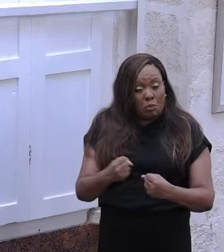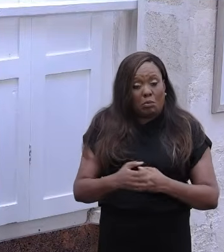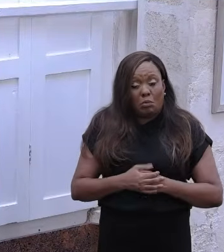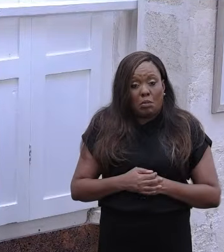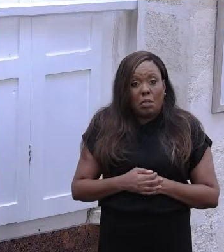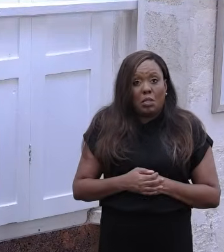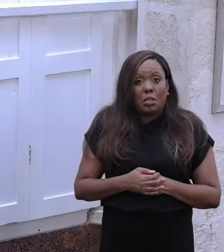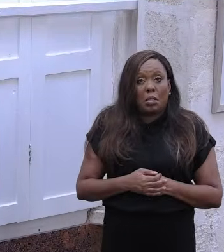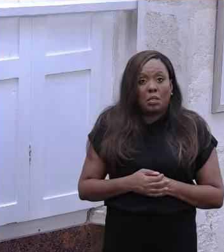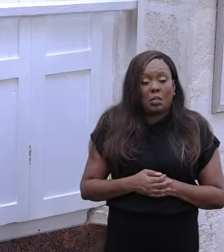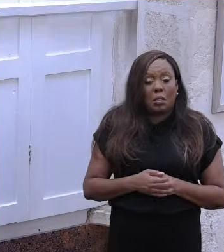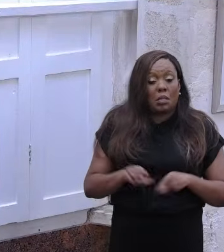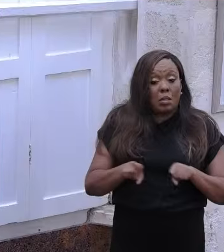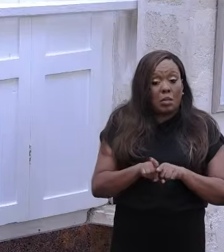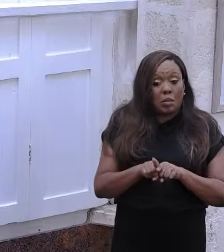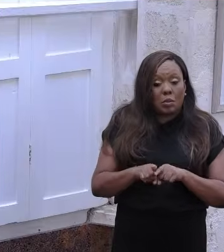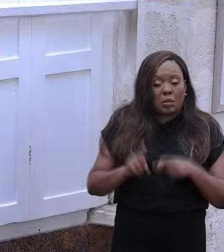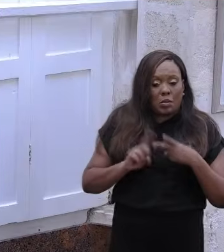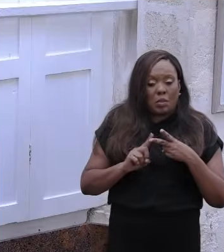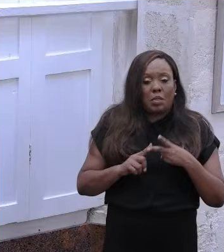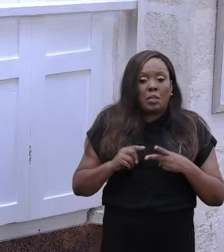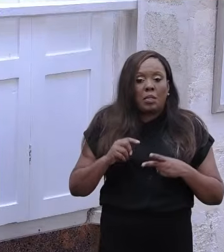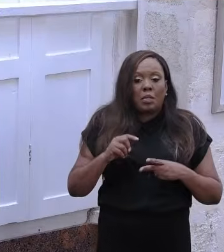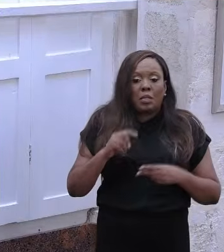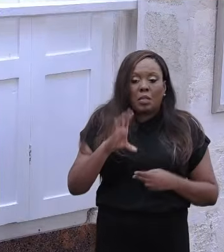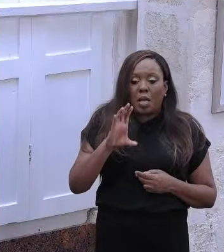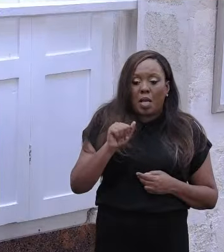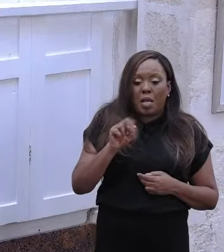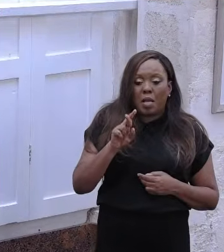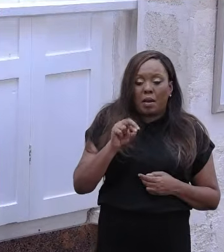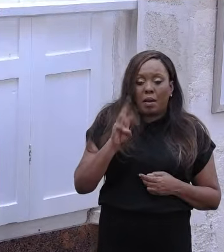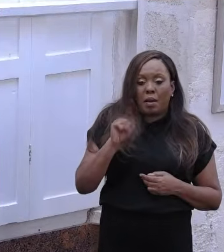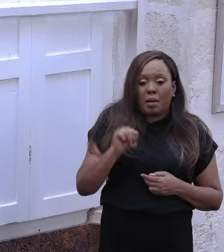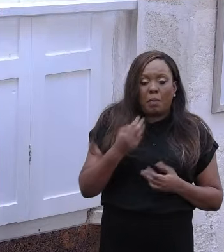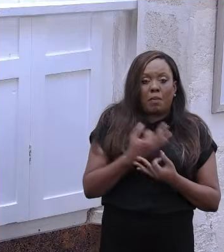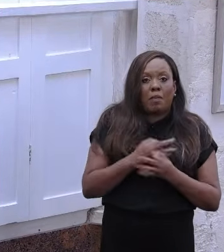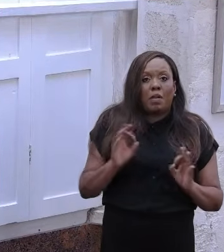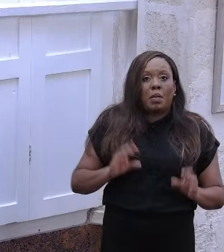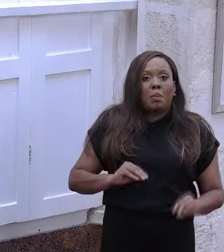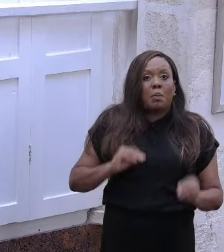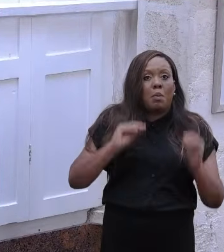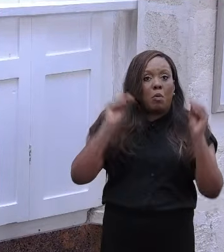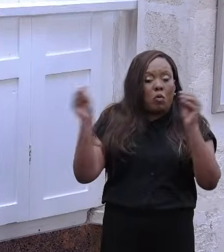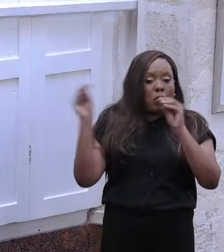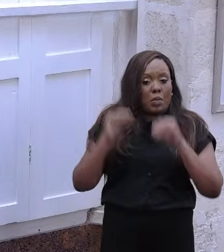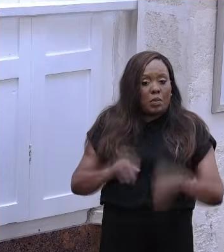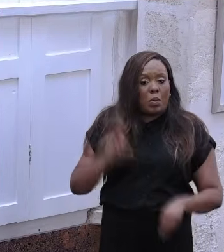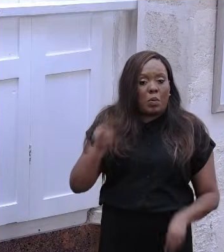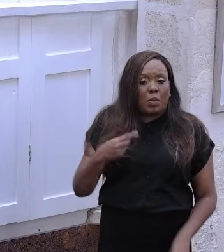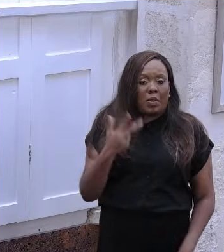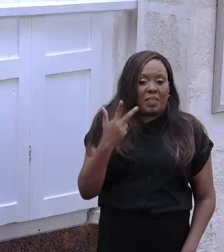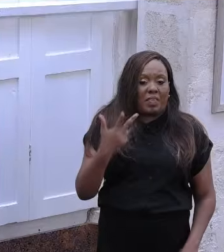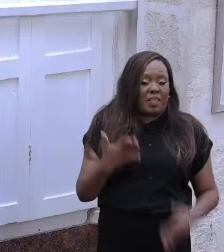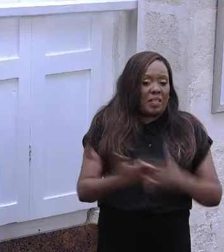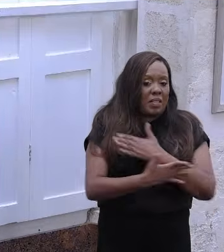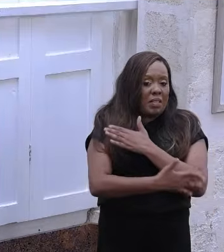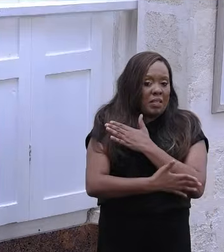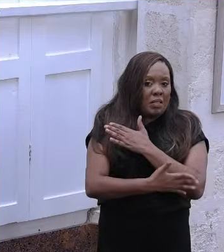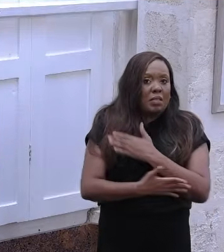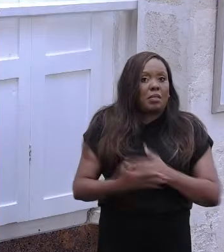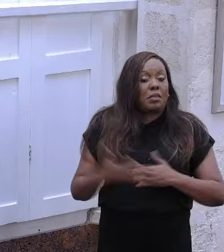CARICOM free movement, while it only extends to 3 countries today, the law as passed allows the minister